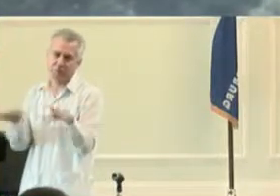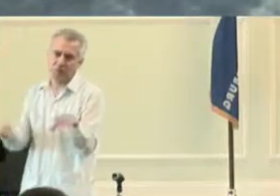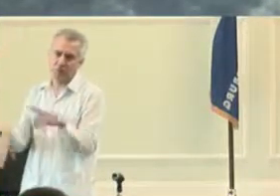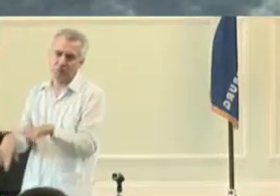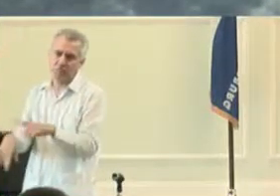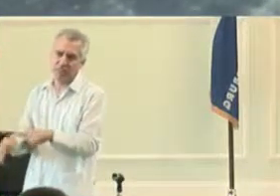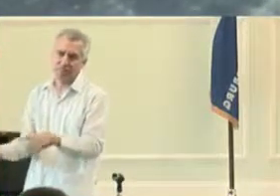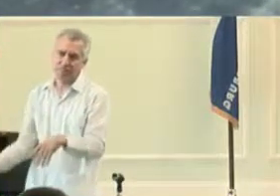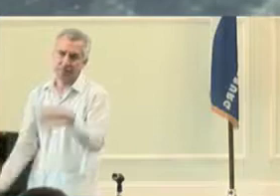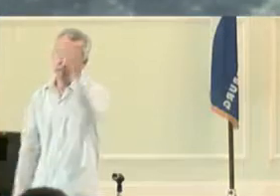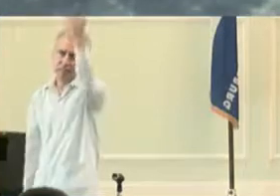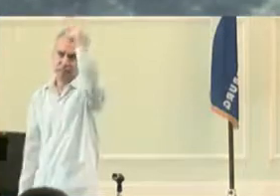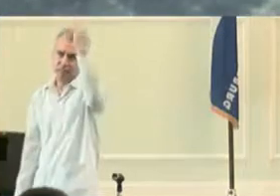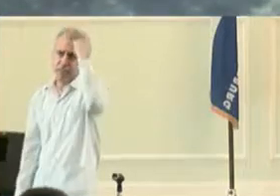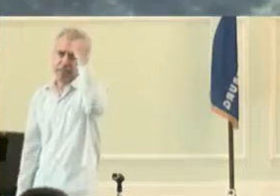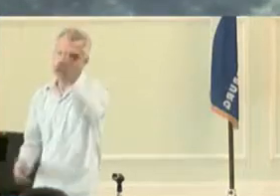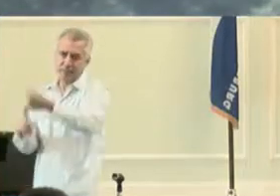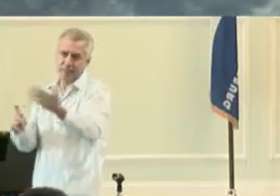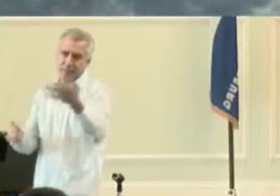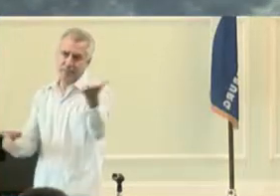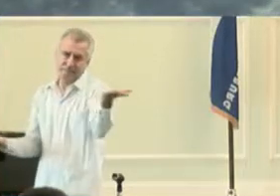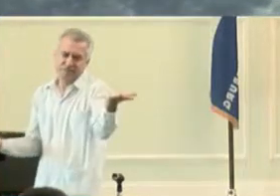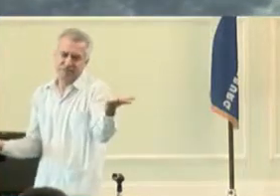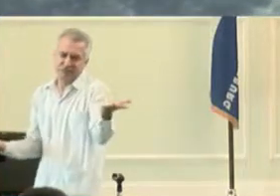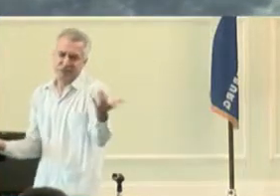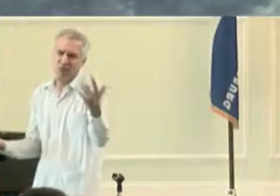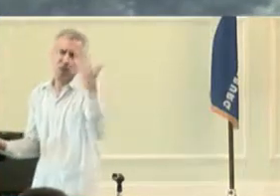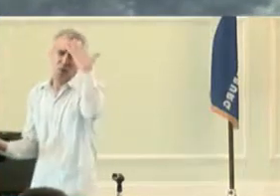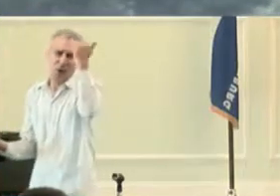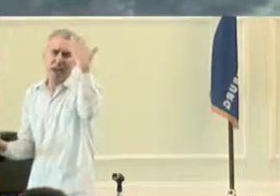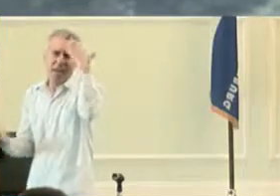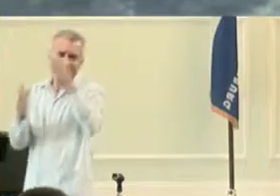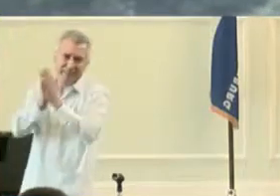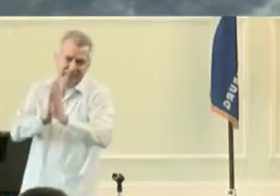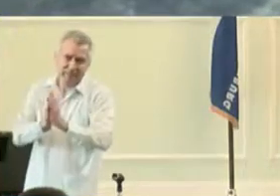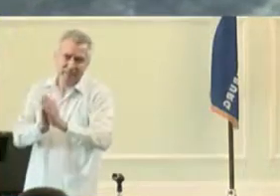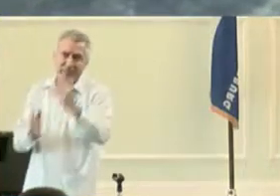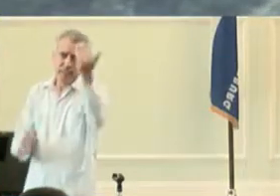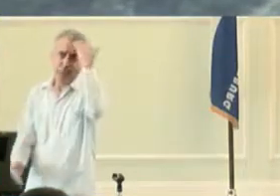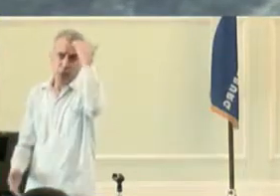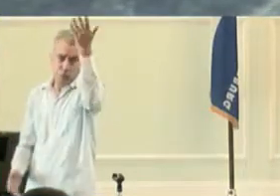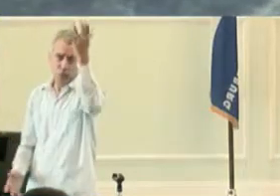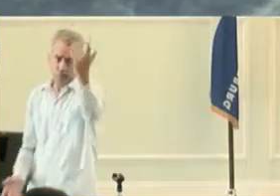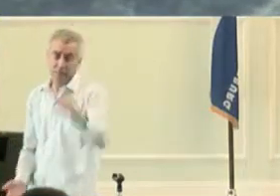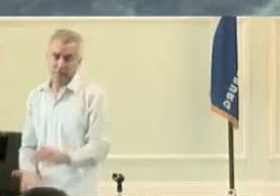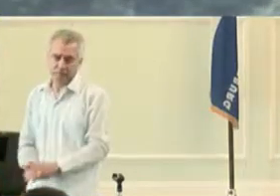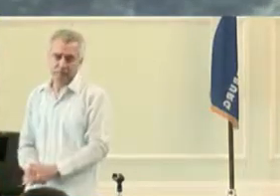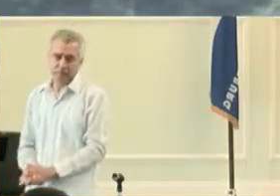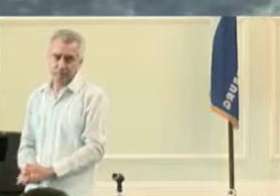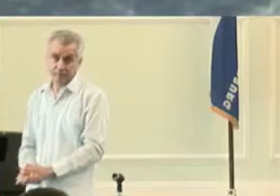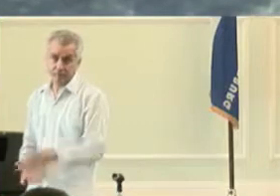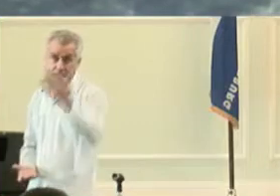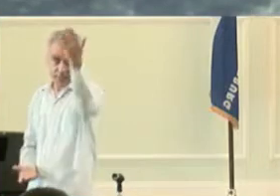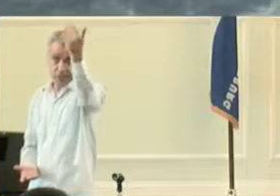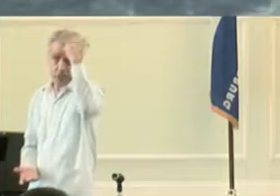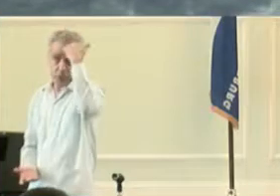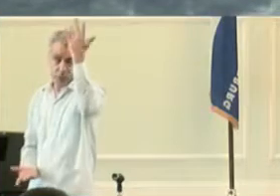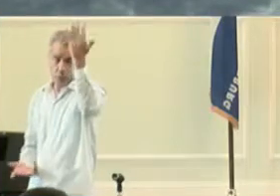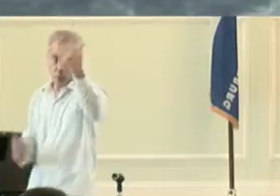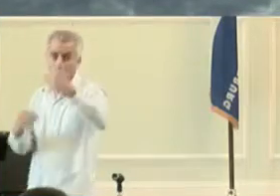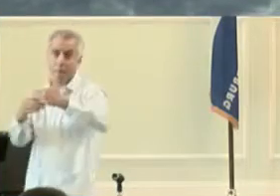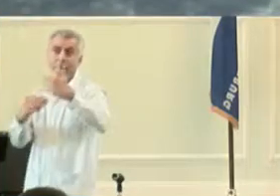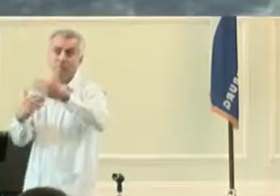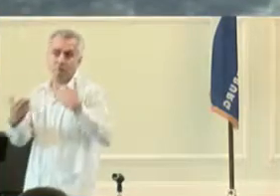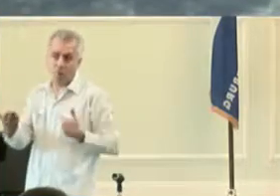knows everything, even before I ask him, then why ask him? I mean, after all, he knows what I'm going to say before I say it, so why say